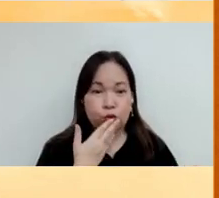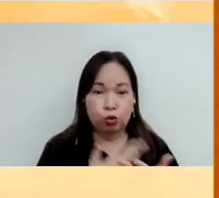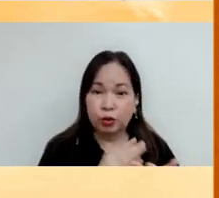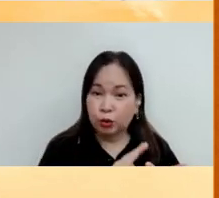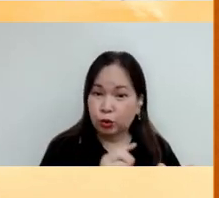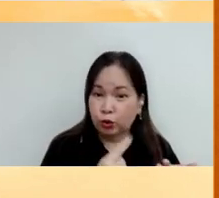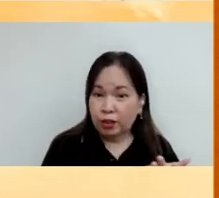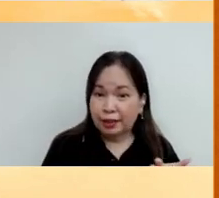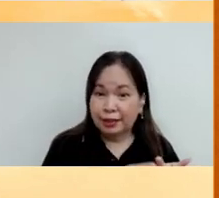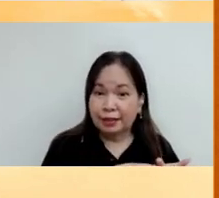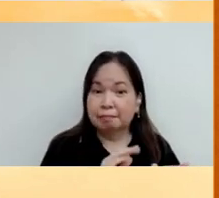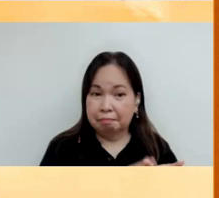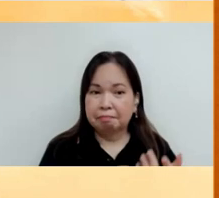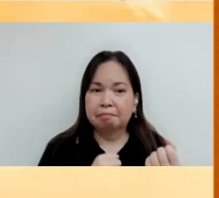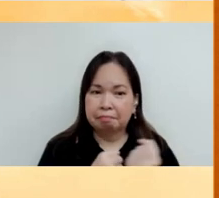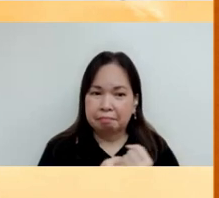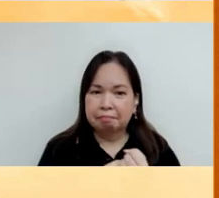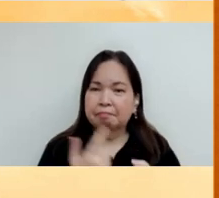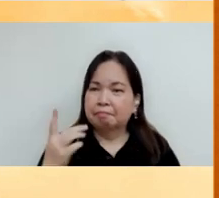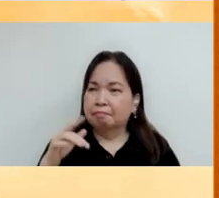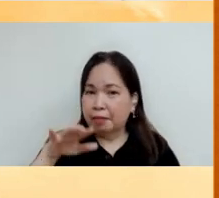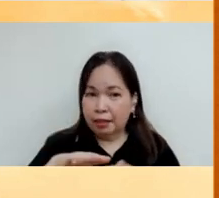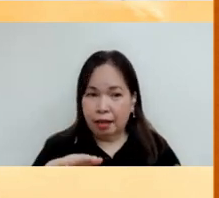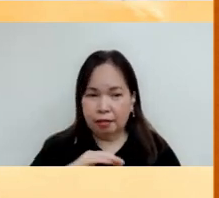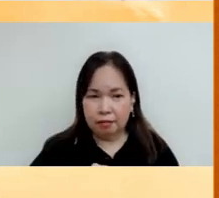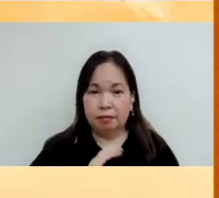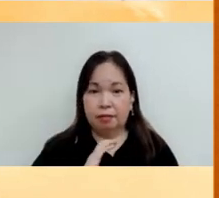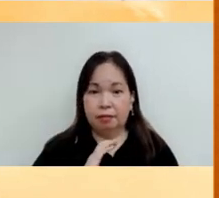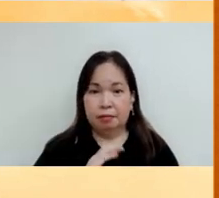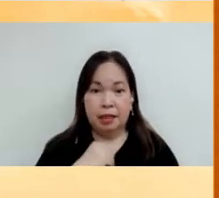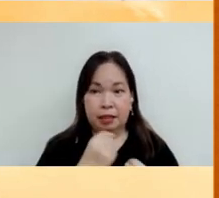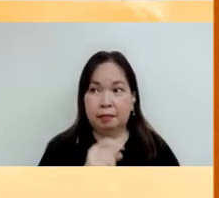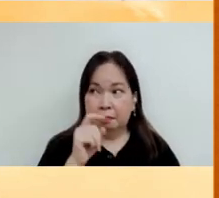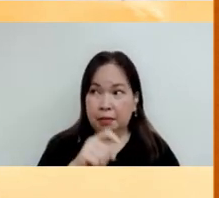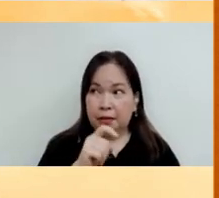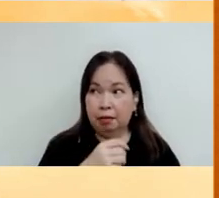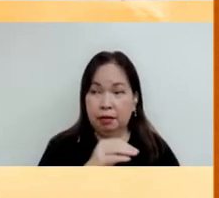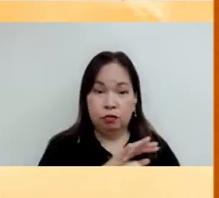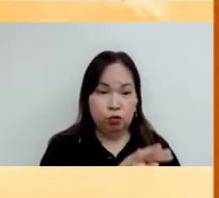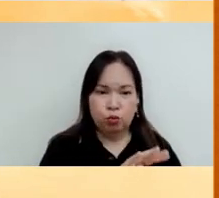we support them academically. That's important, but no pressure on